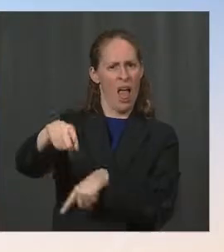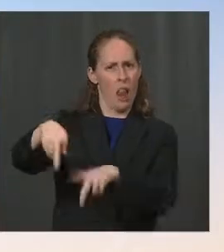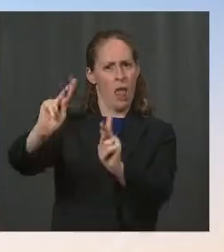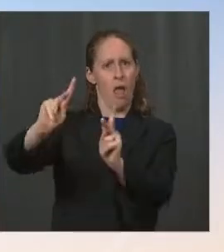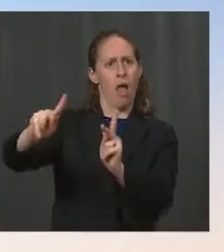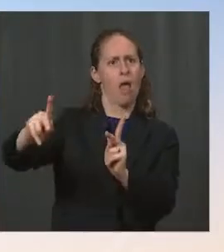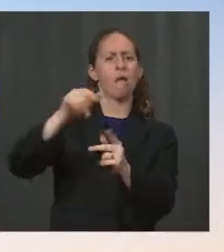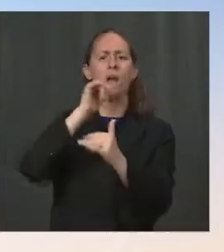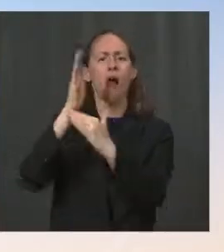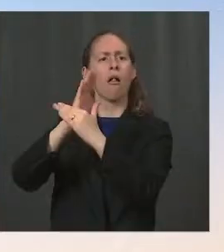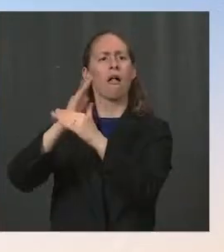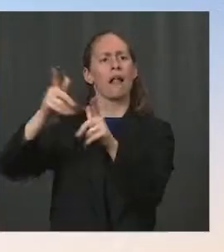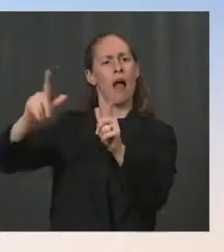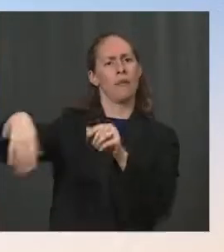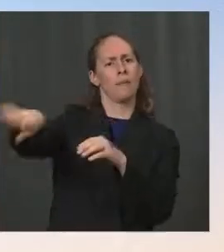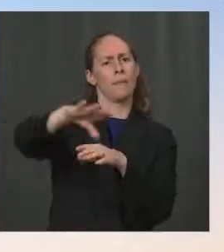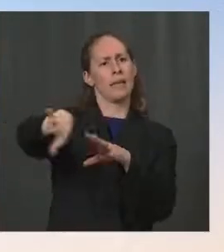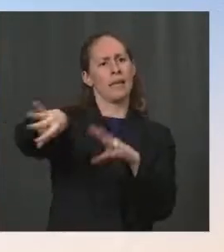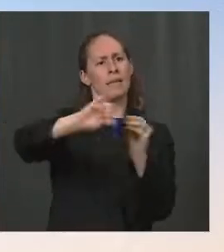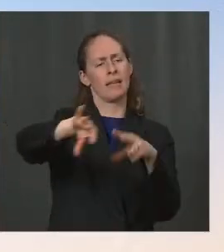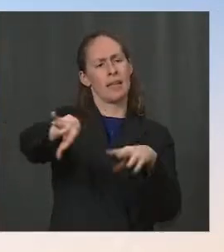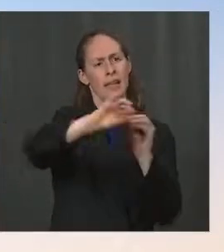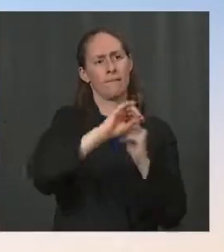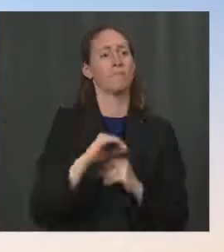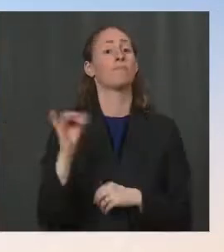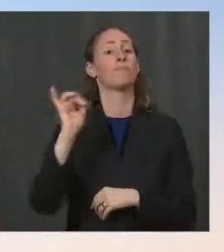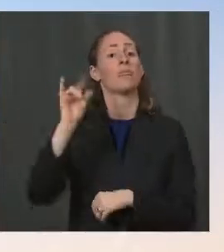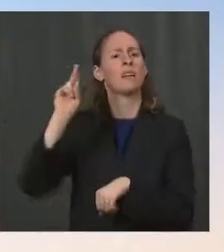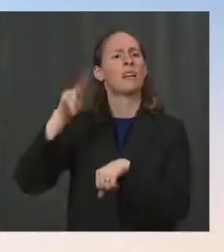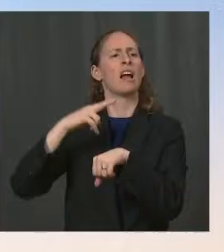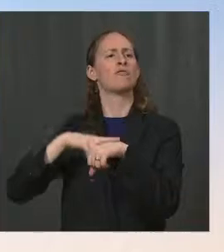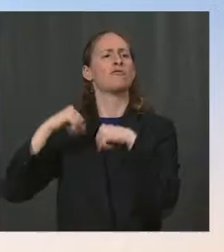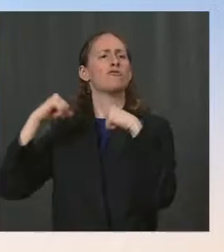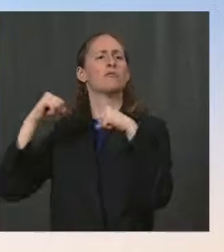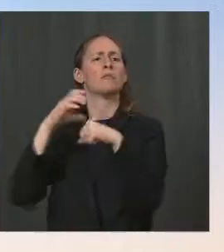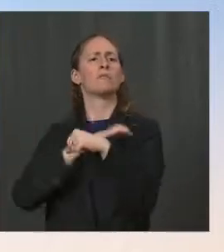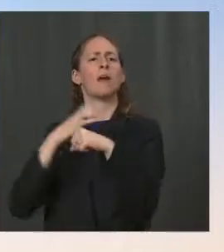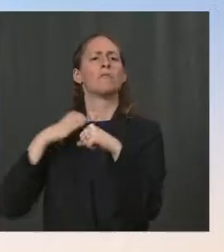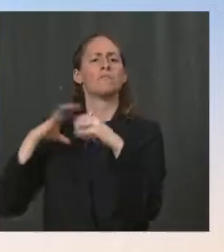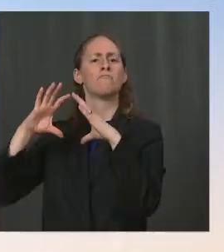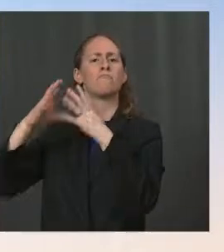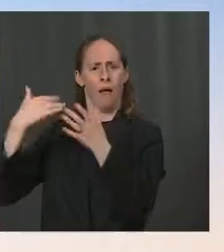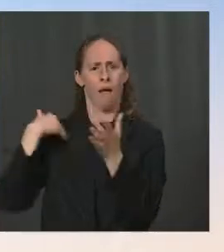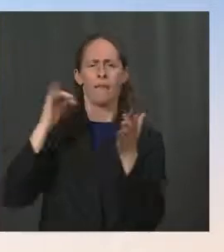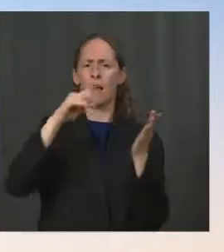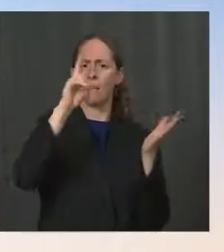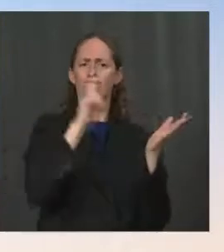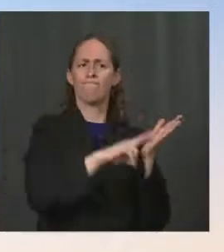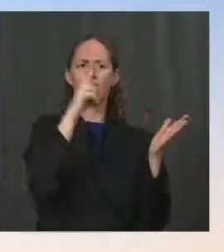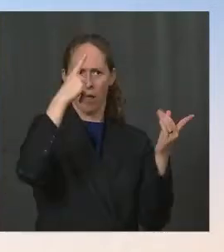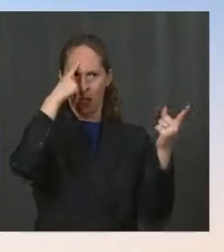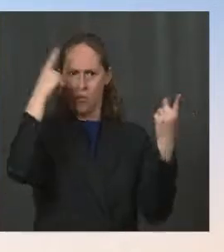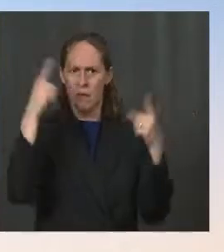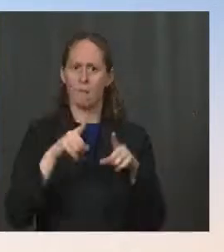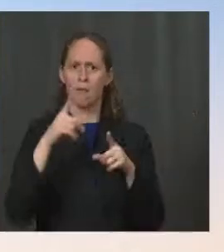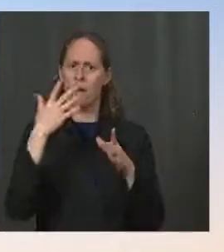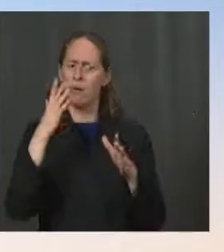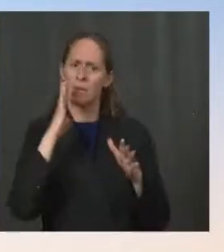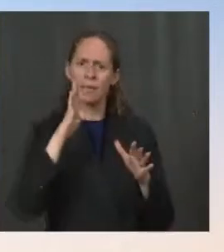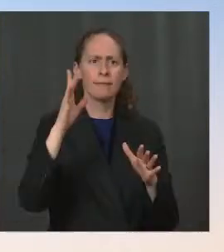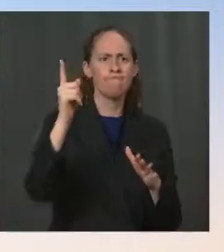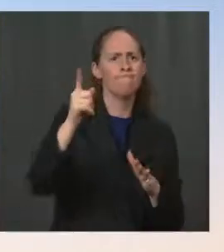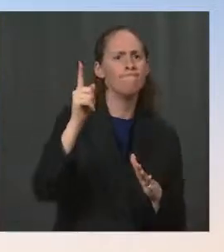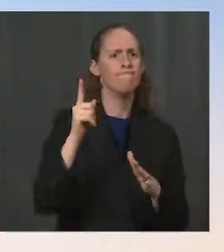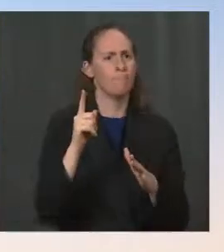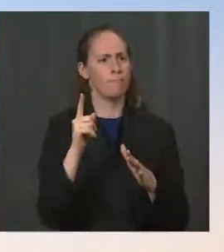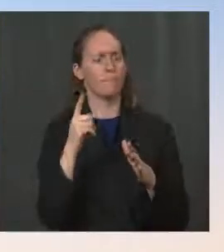UN Security Council resolution signed, or passed, I should say, just 2 days ago. And now we are operationally working on both airplanes so